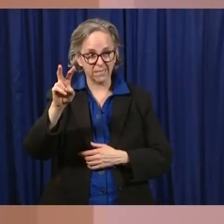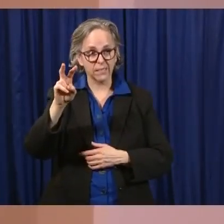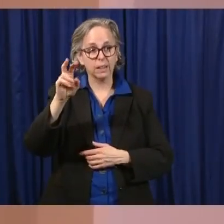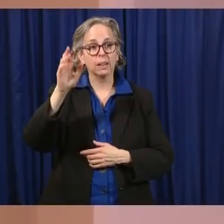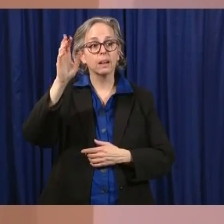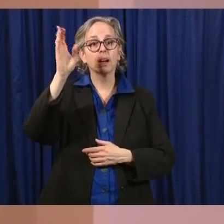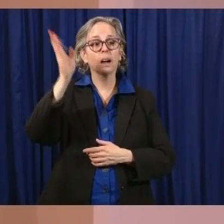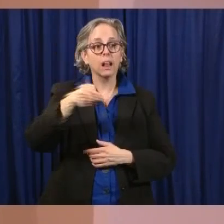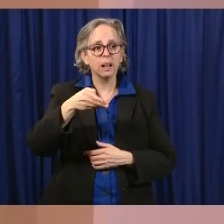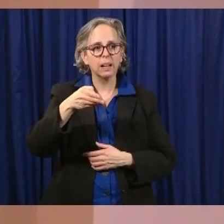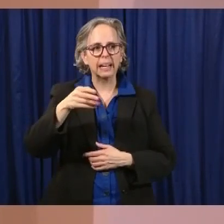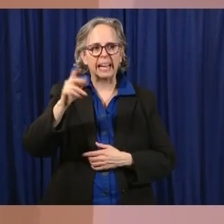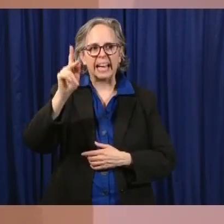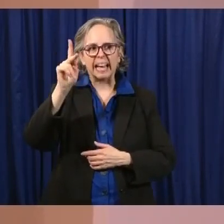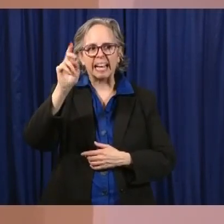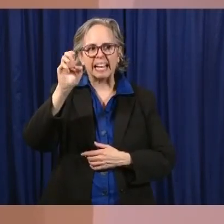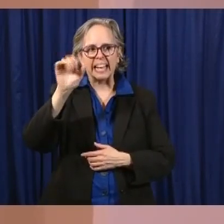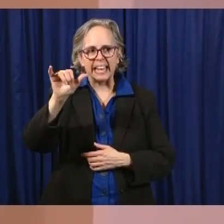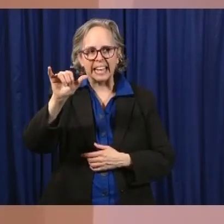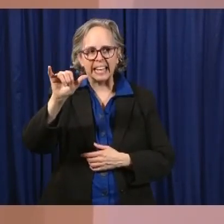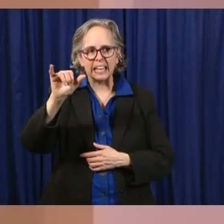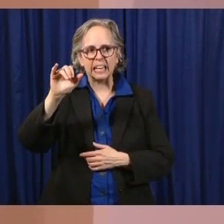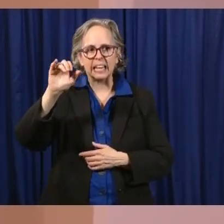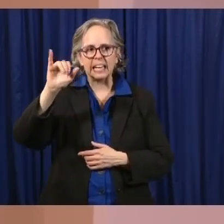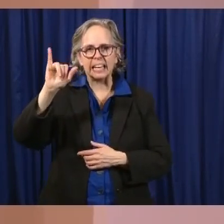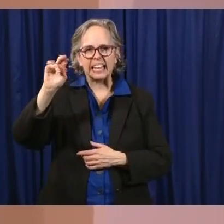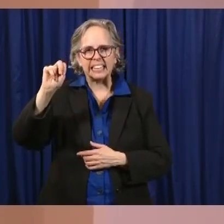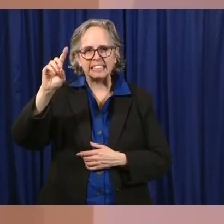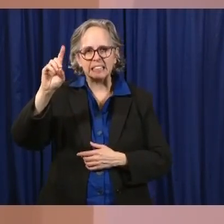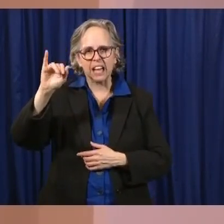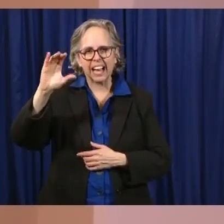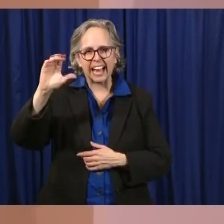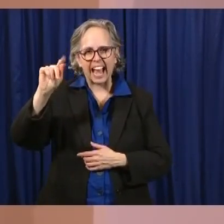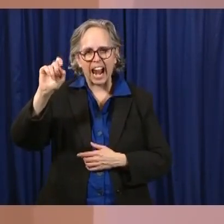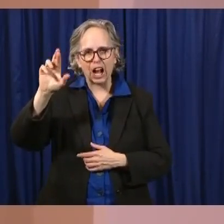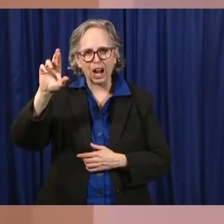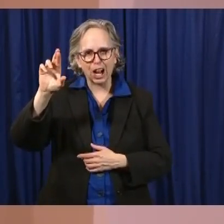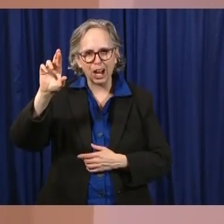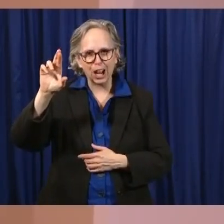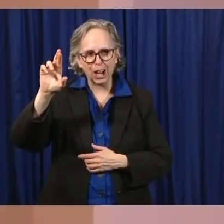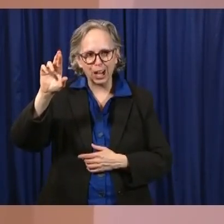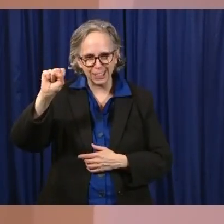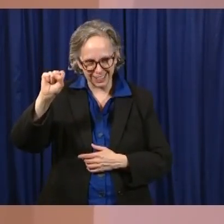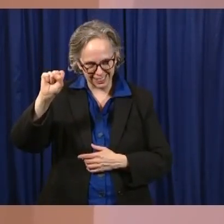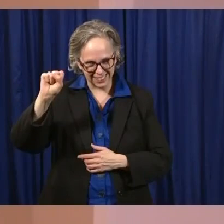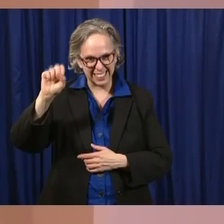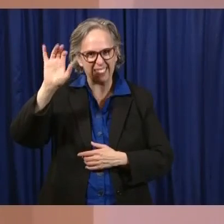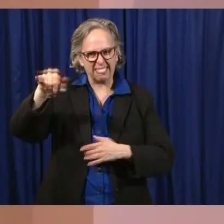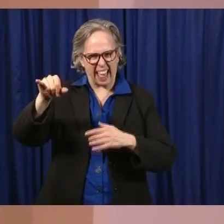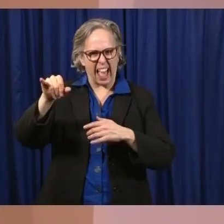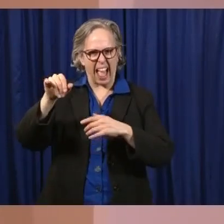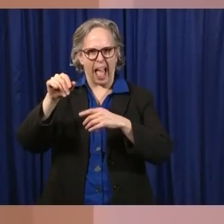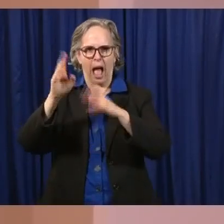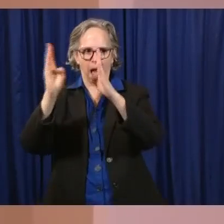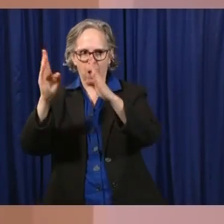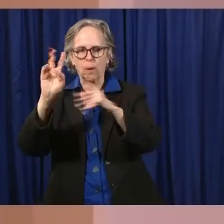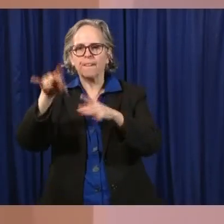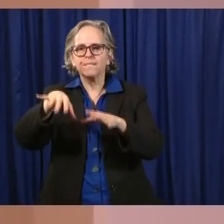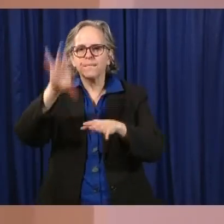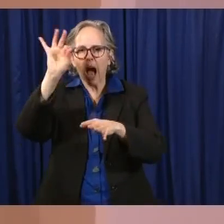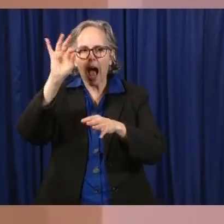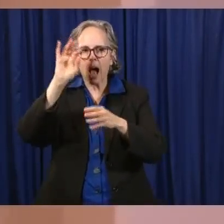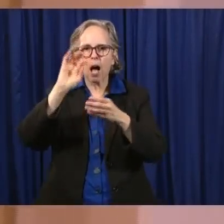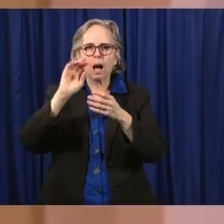those updated numbers, I believe. So that has last 24-hour deaths change 50 on that. I believe that's the source.